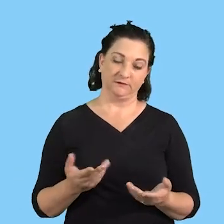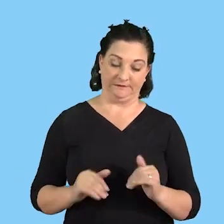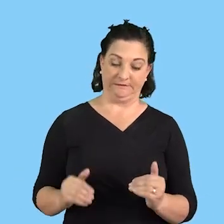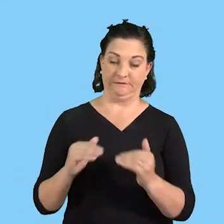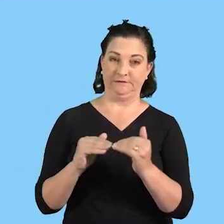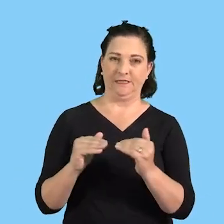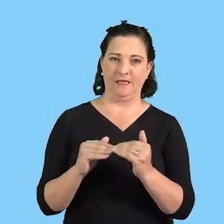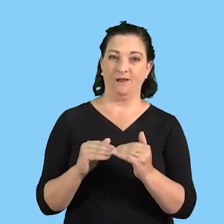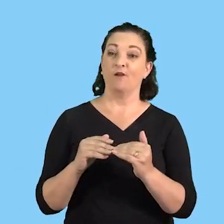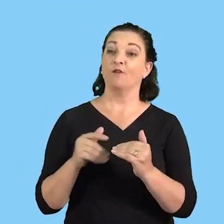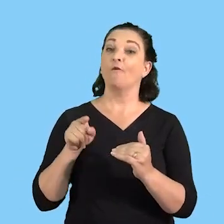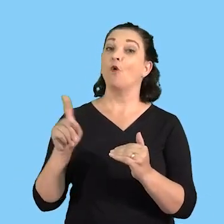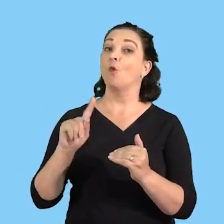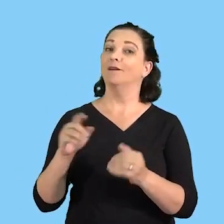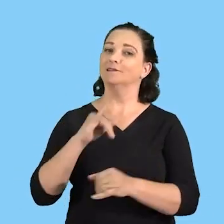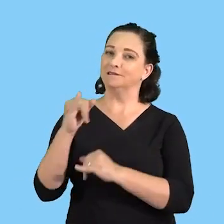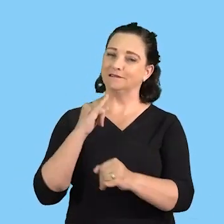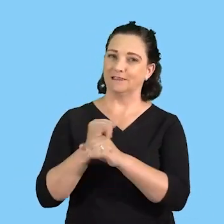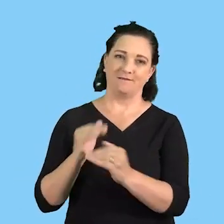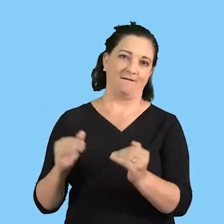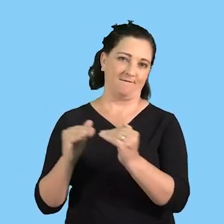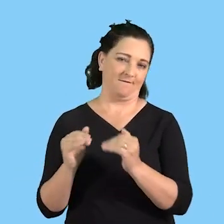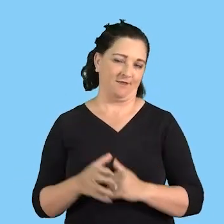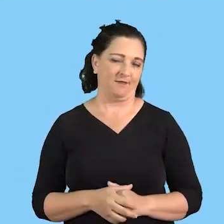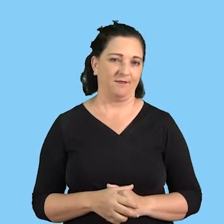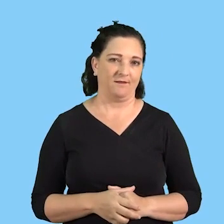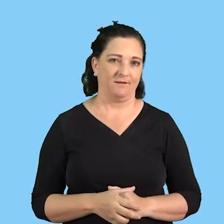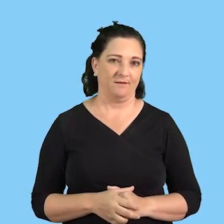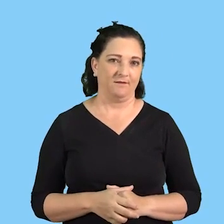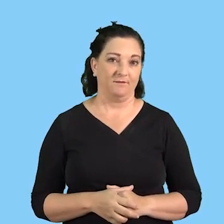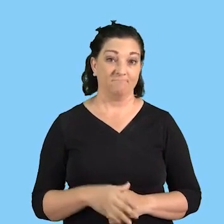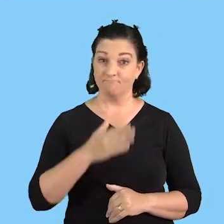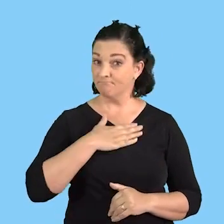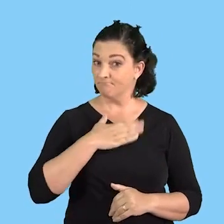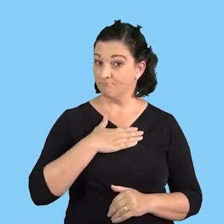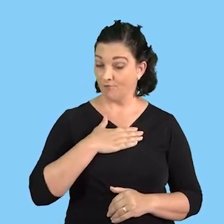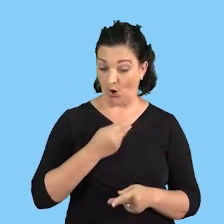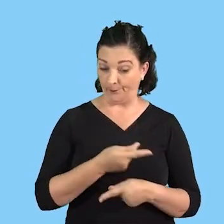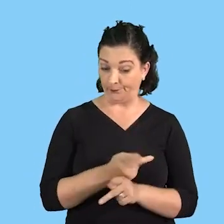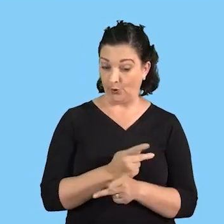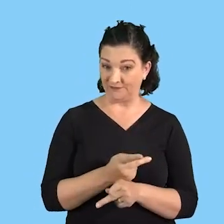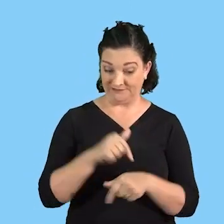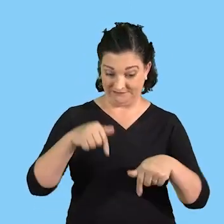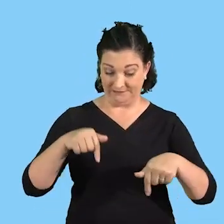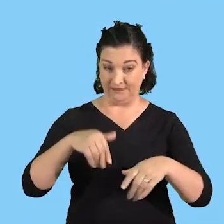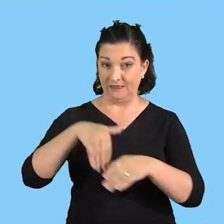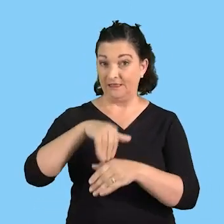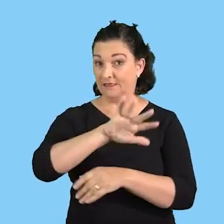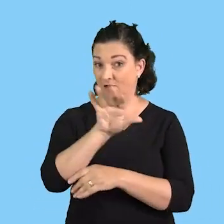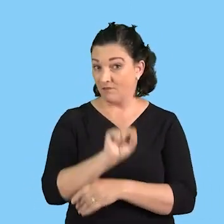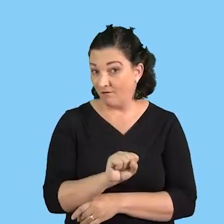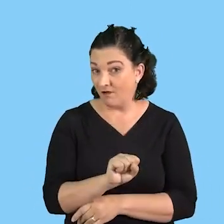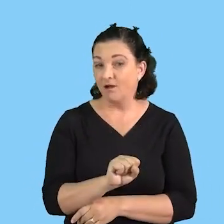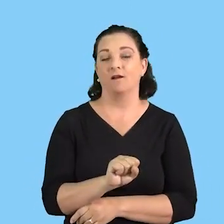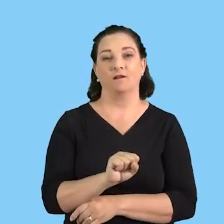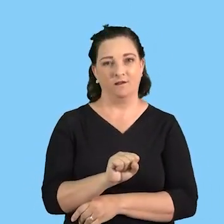that are of an international level. So it means that my product, when it's produced in South Africa, must be